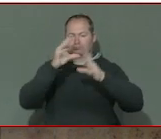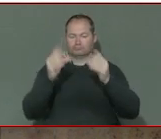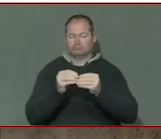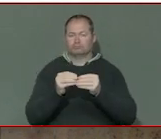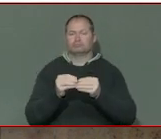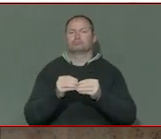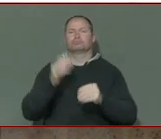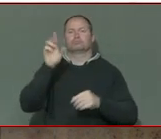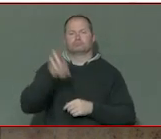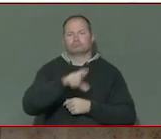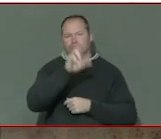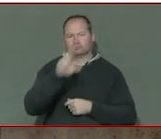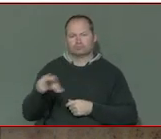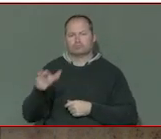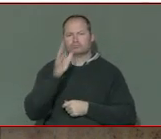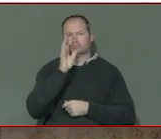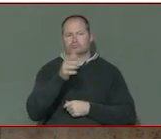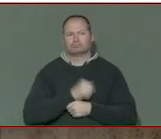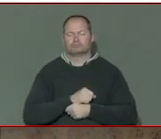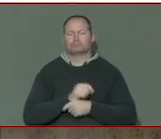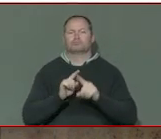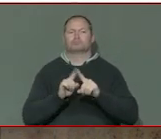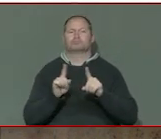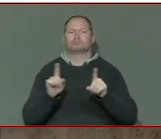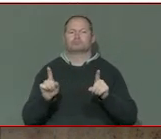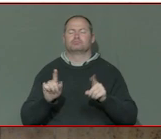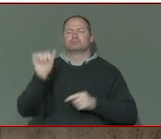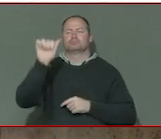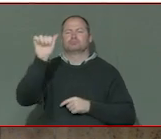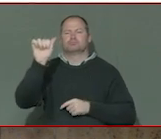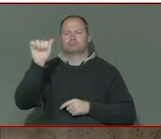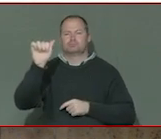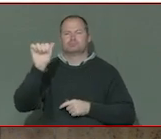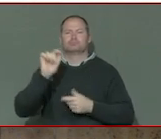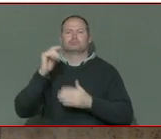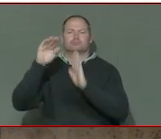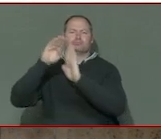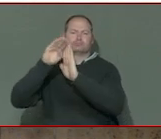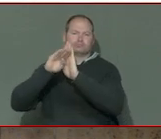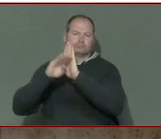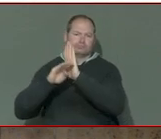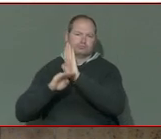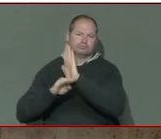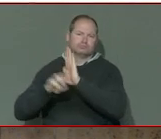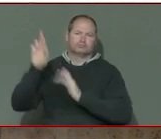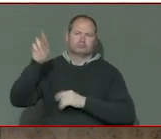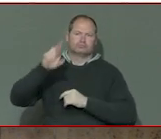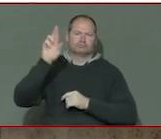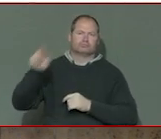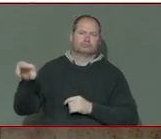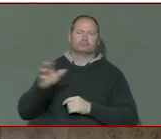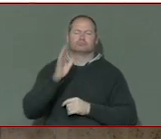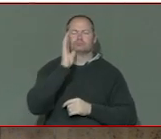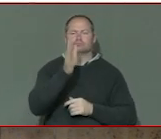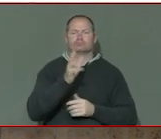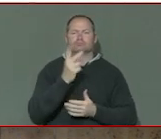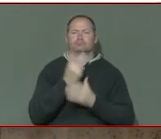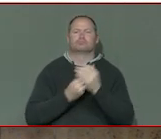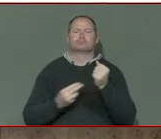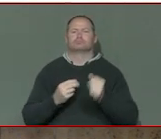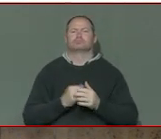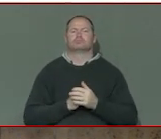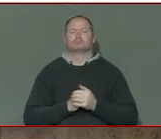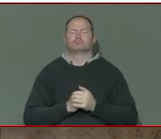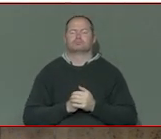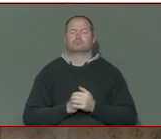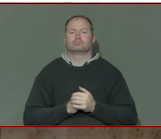be wrong, but A's account will be wrong, so my list will be wrong. My debtors ledger will be wrong. All right? If I